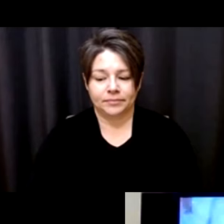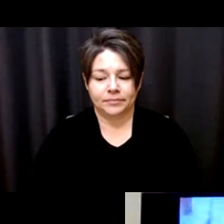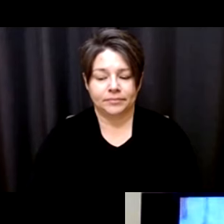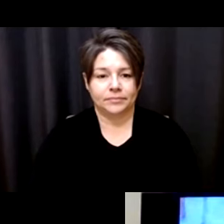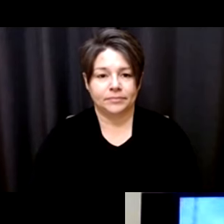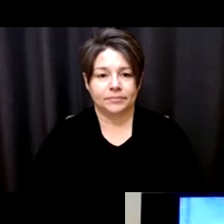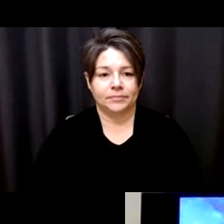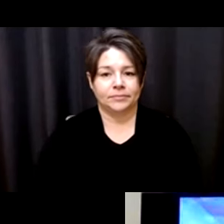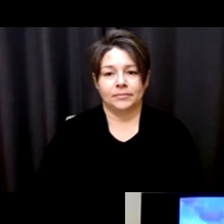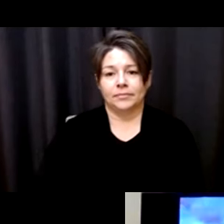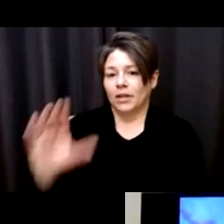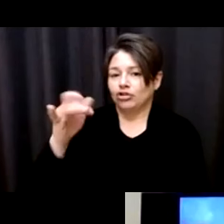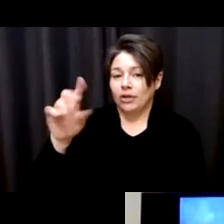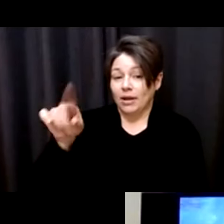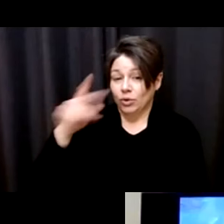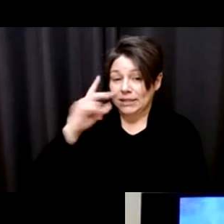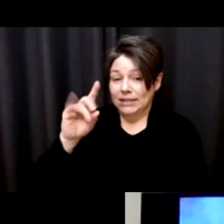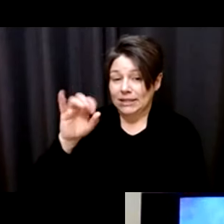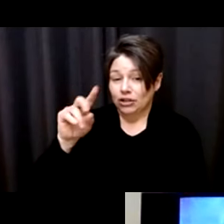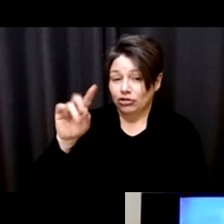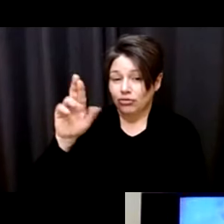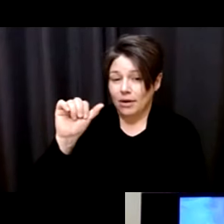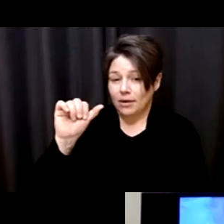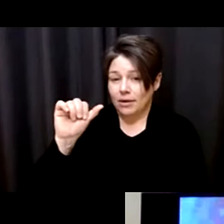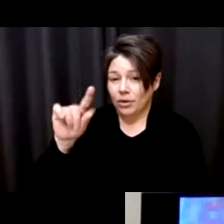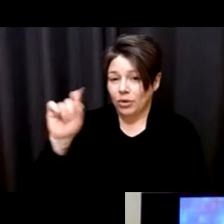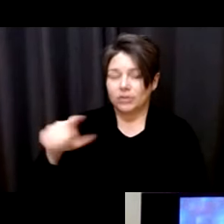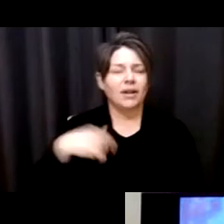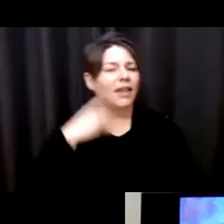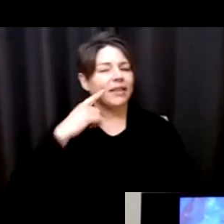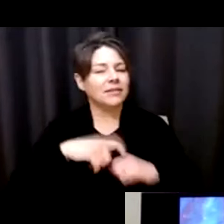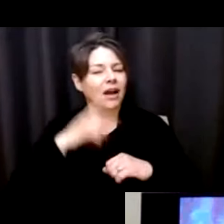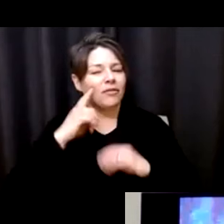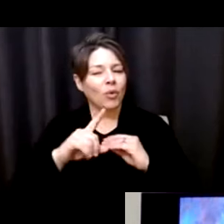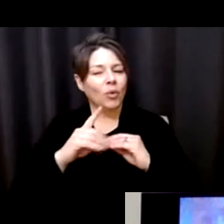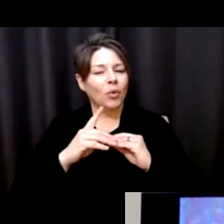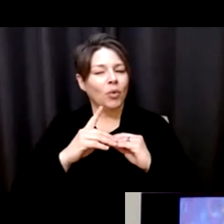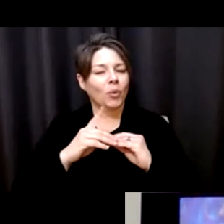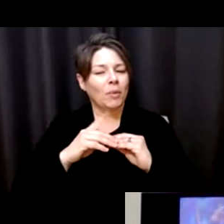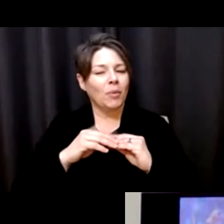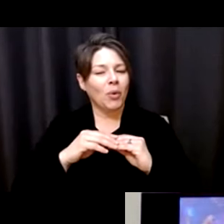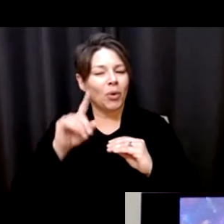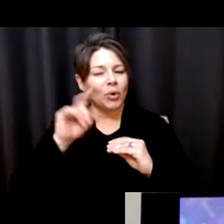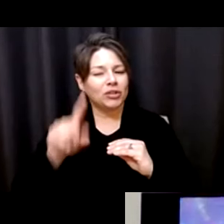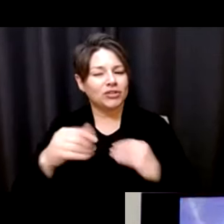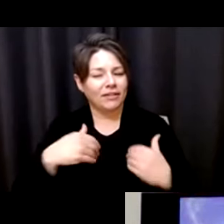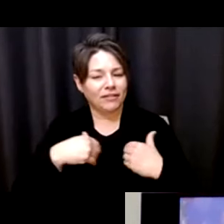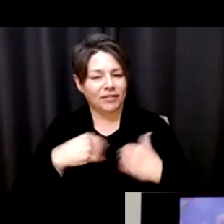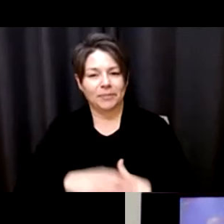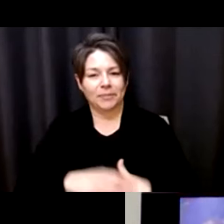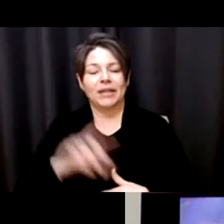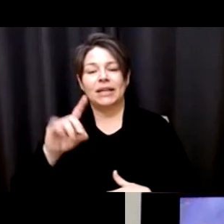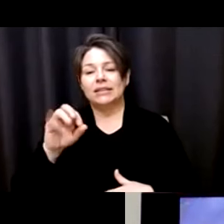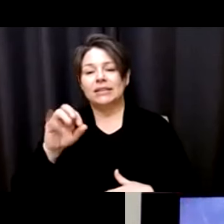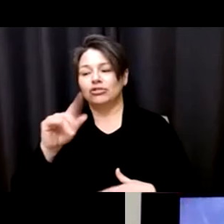Chad, do you see Deidre's question? Yes, I think we have time for just her last question here. Deirdre